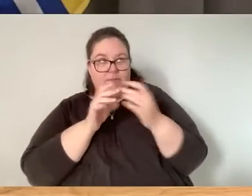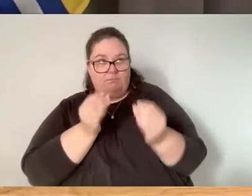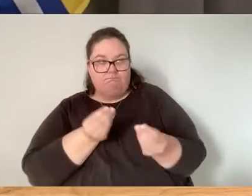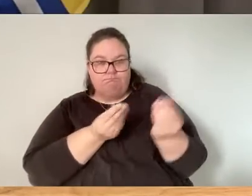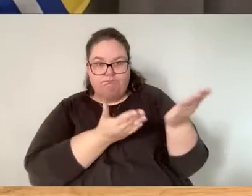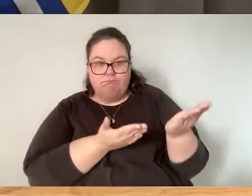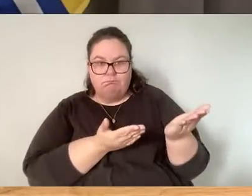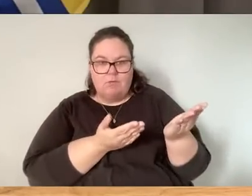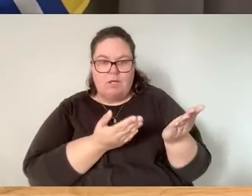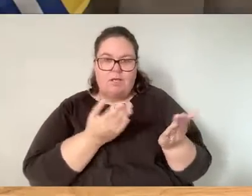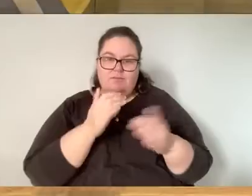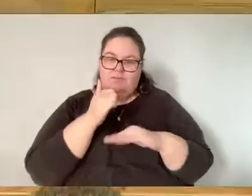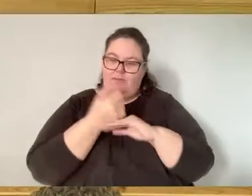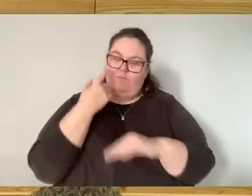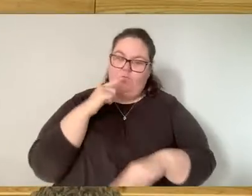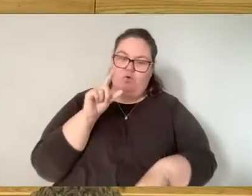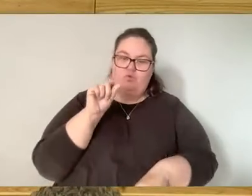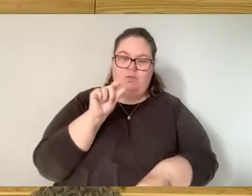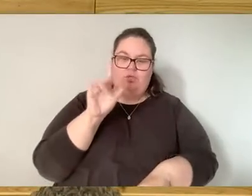2025.